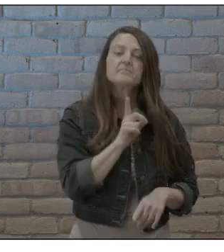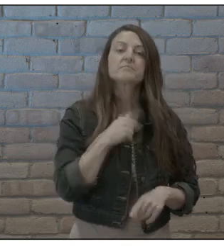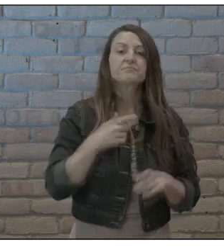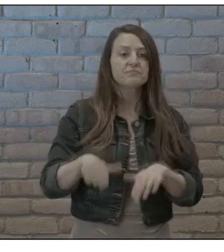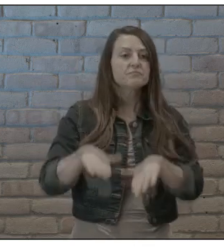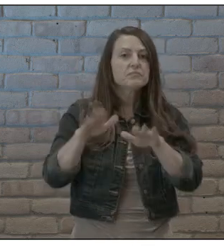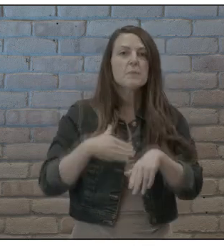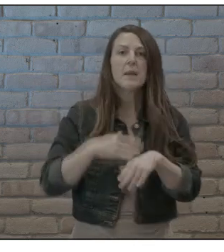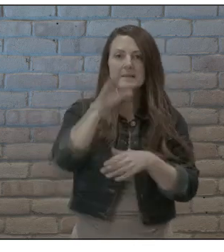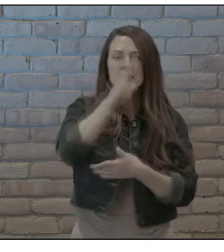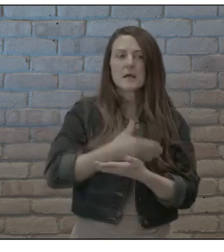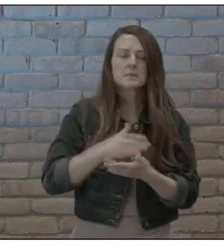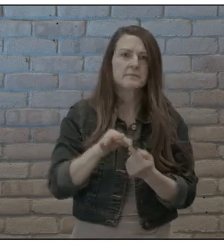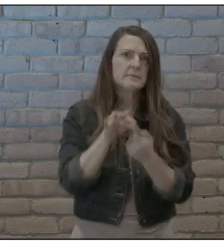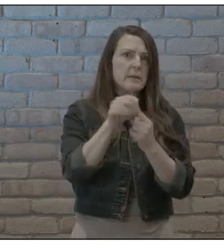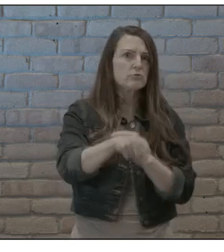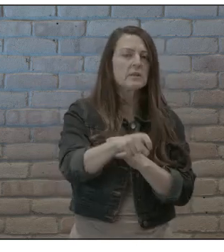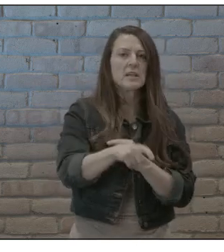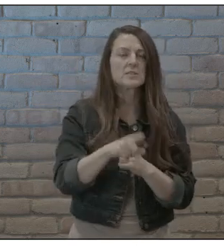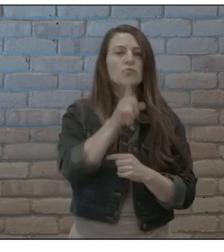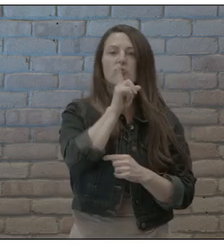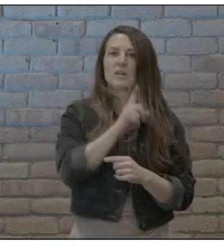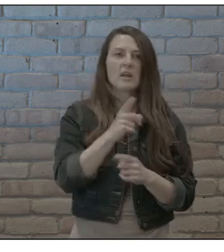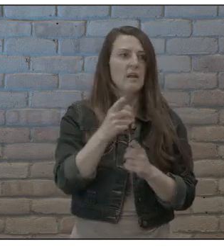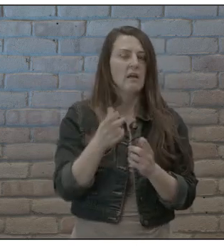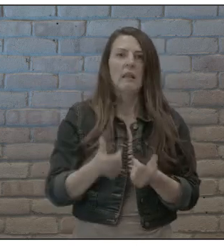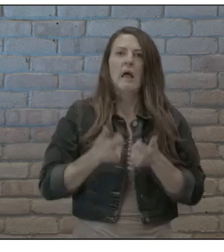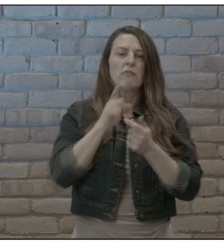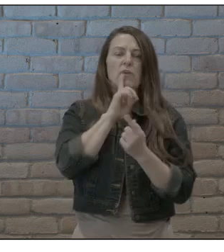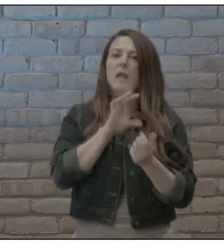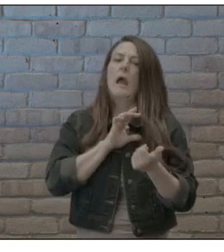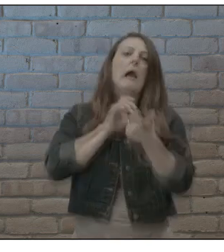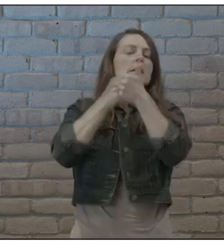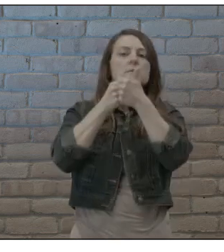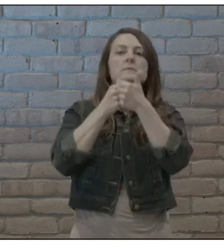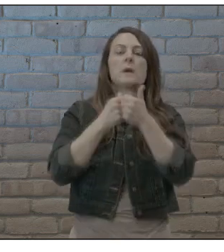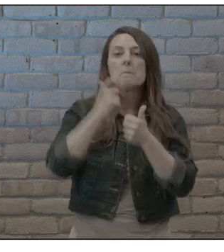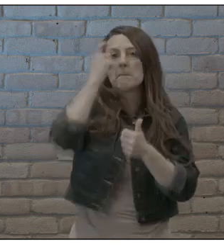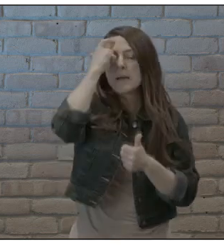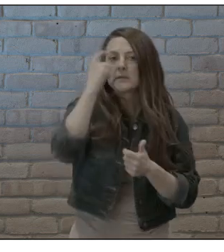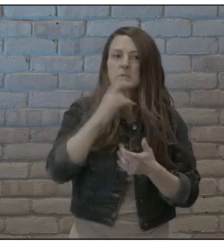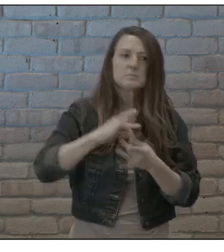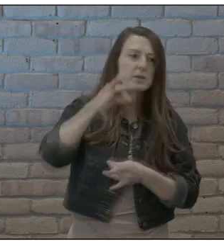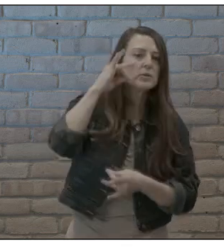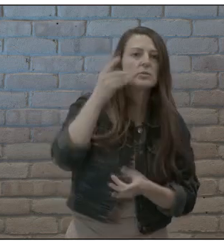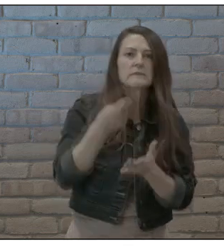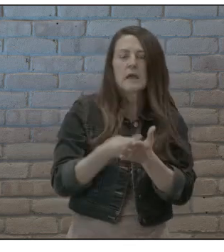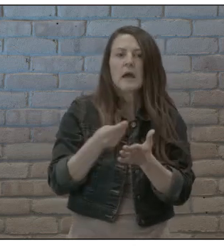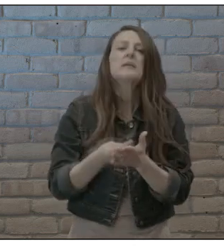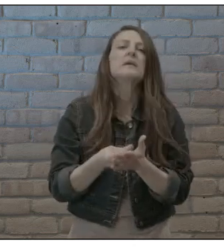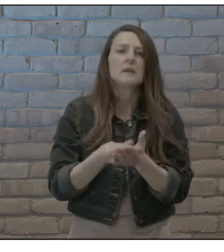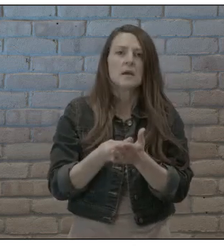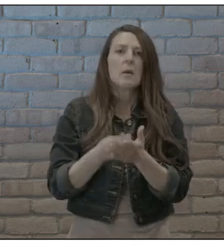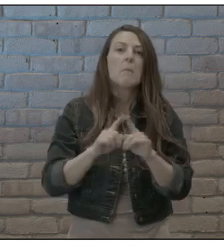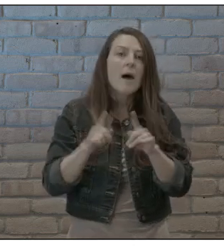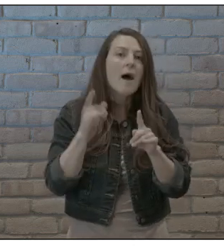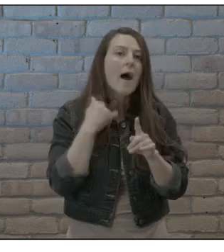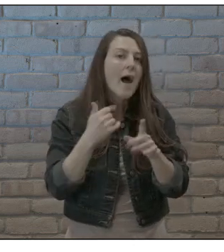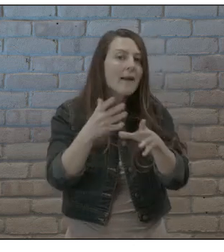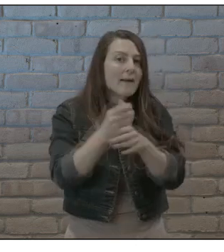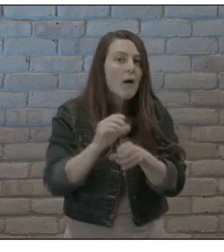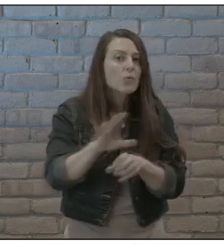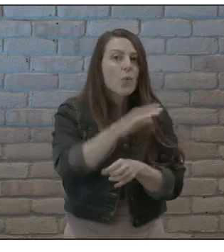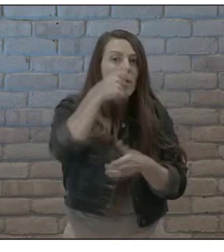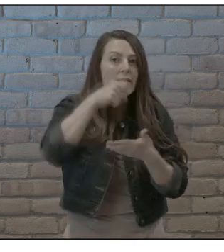special needs. Life has hit us with some hard blows, mentally, spiritually, financially. Opening your letter